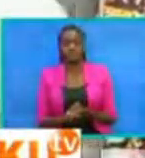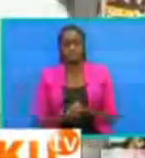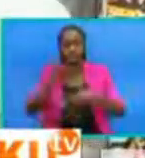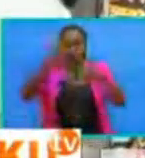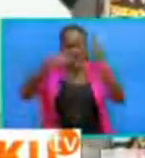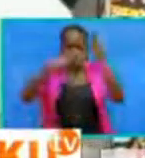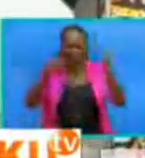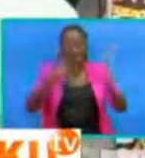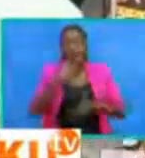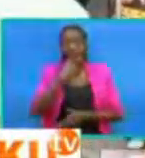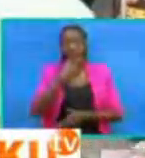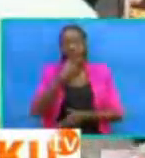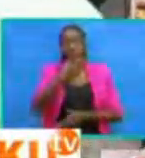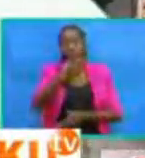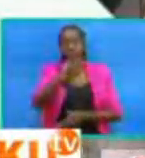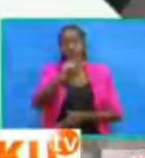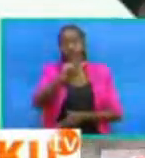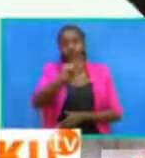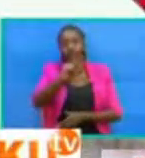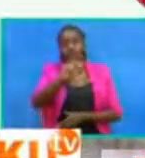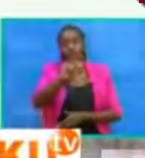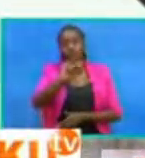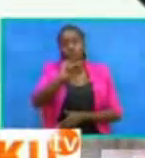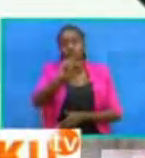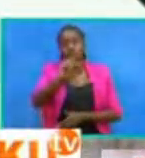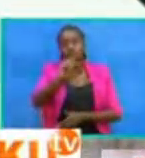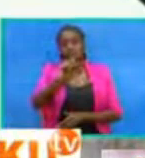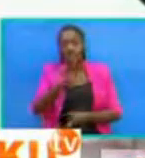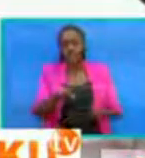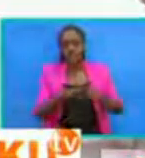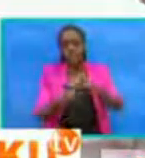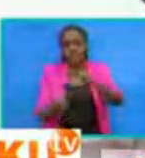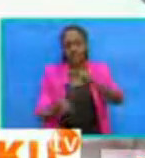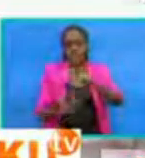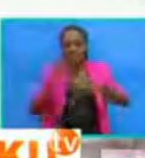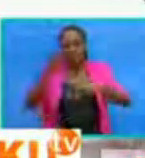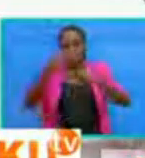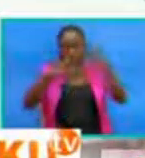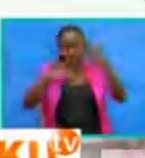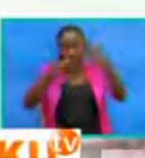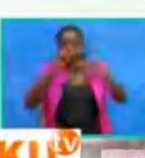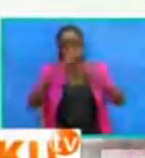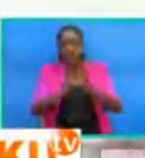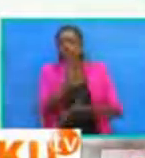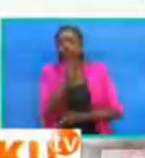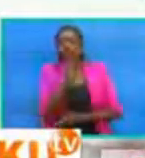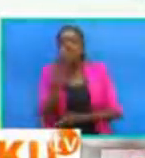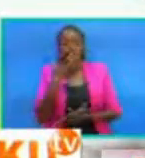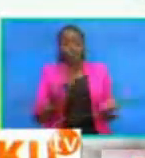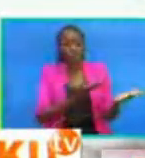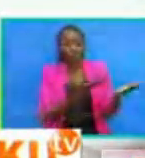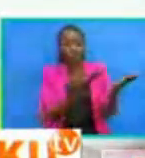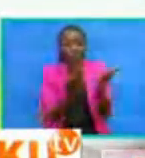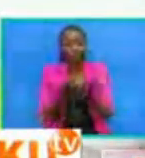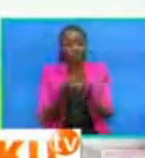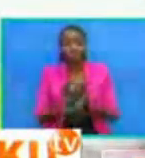Professor Paul Wanaina, Vice Chancellor, Kenyatta University. Welcome,